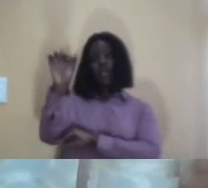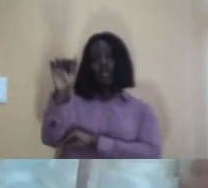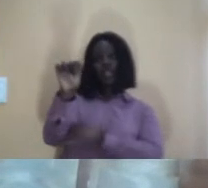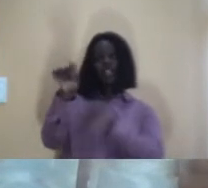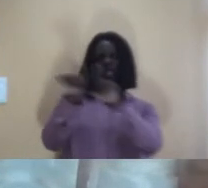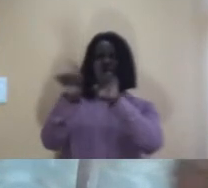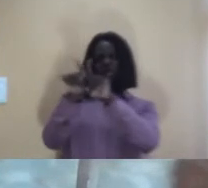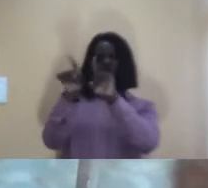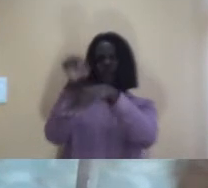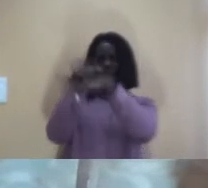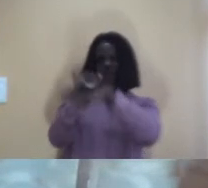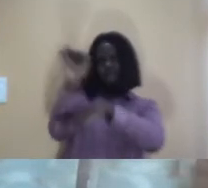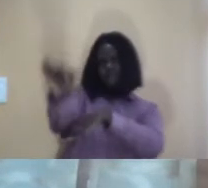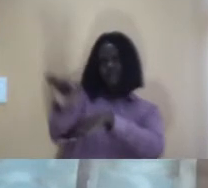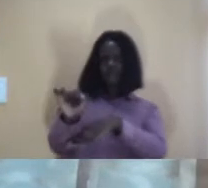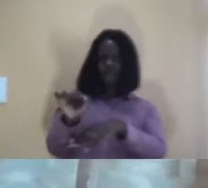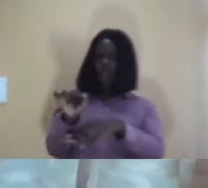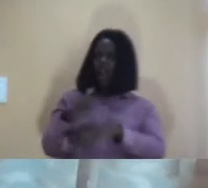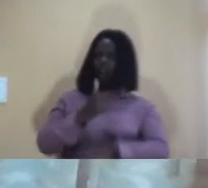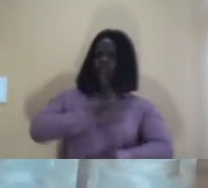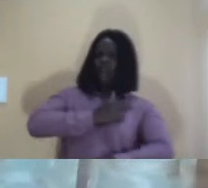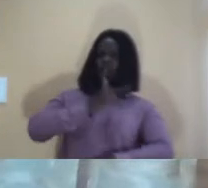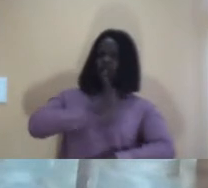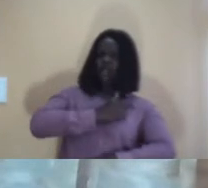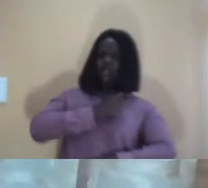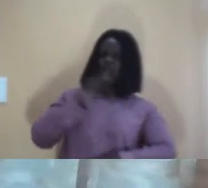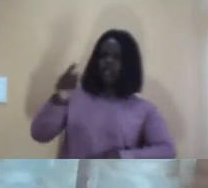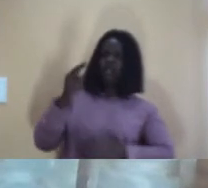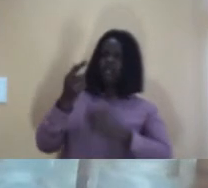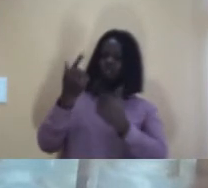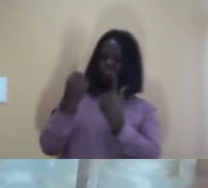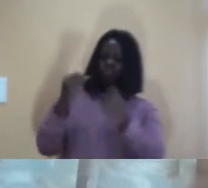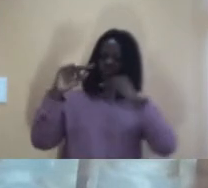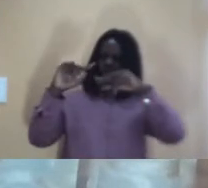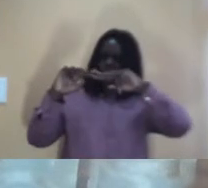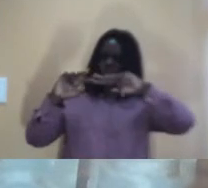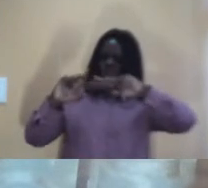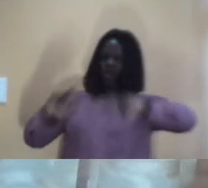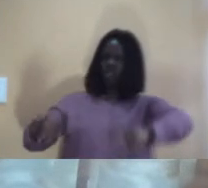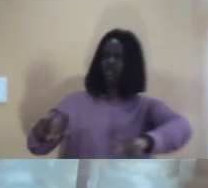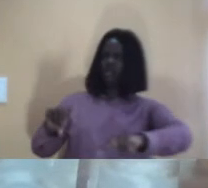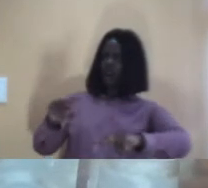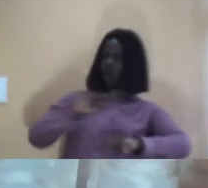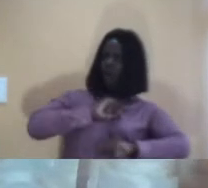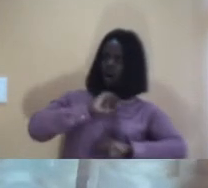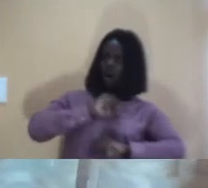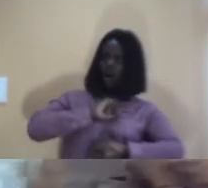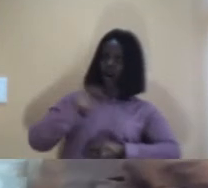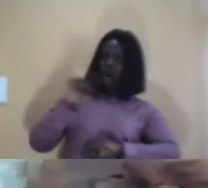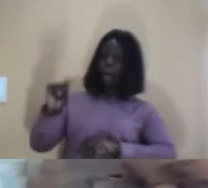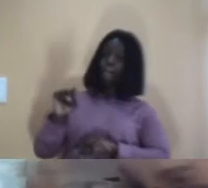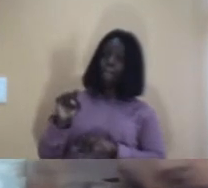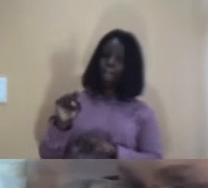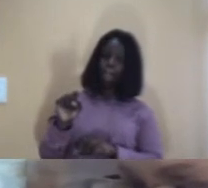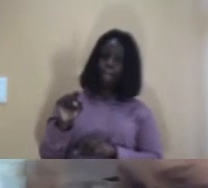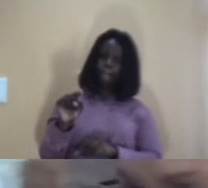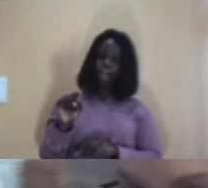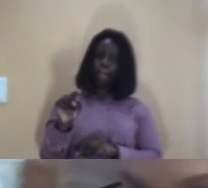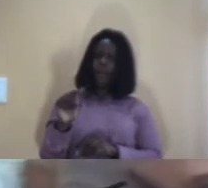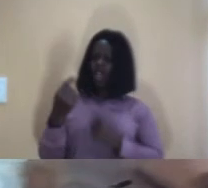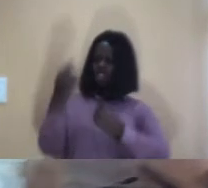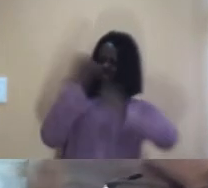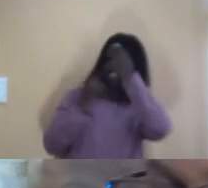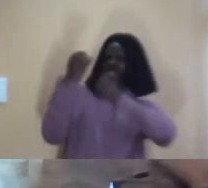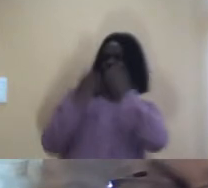its allies were lazy in conducting the research, which resulted in their highest